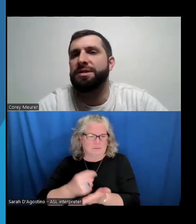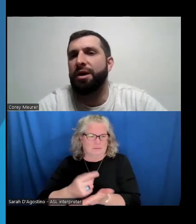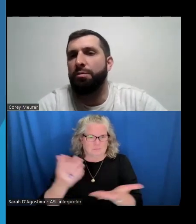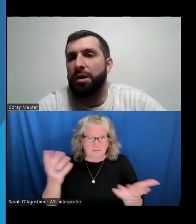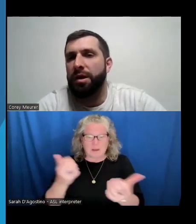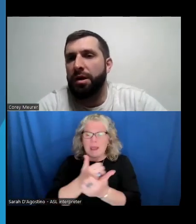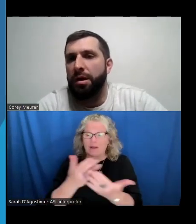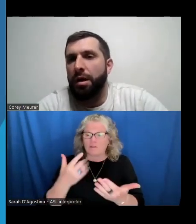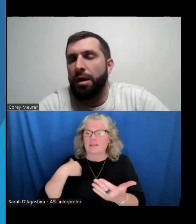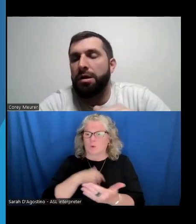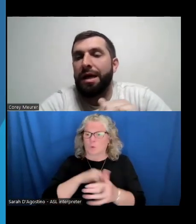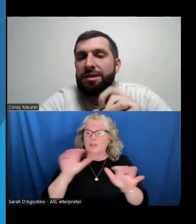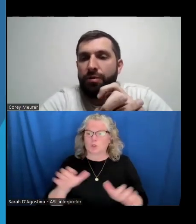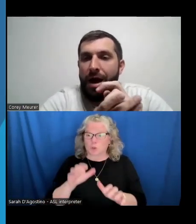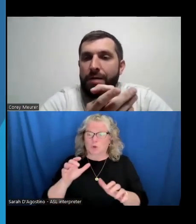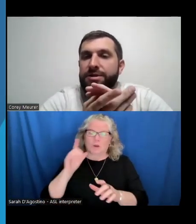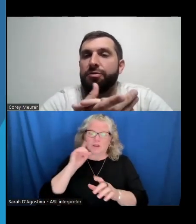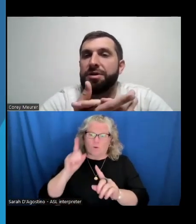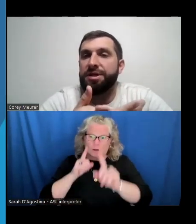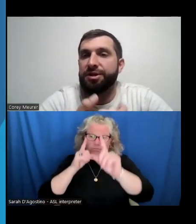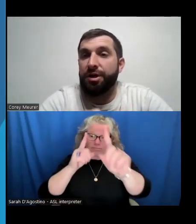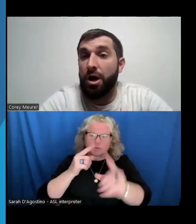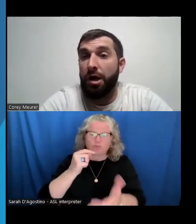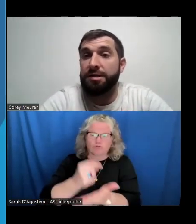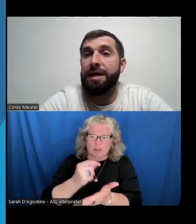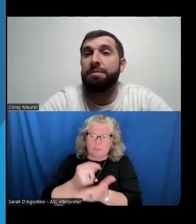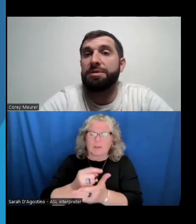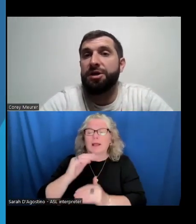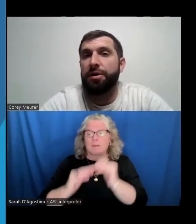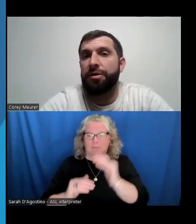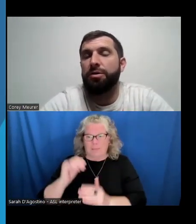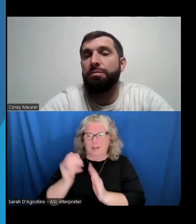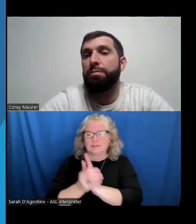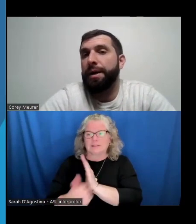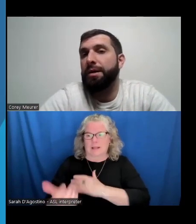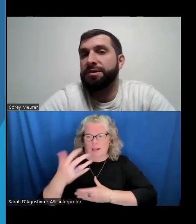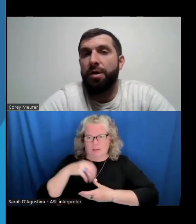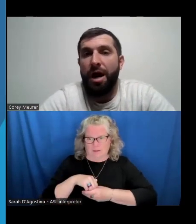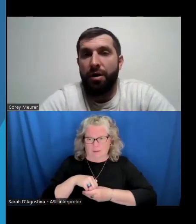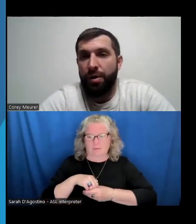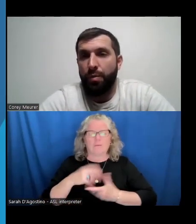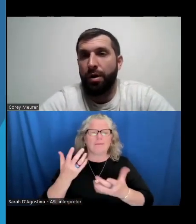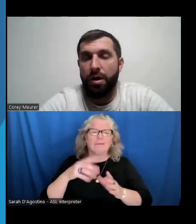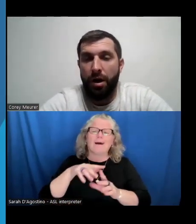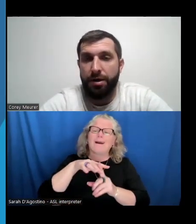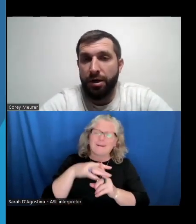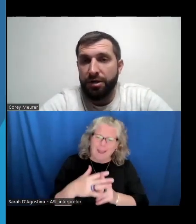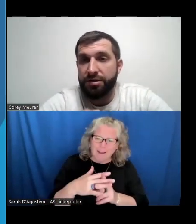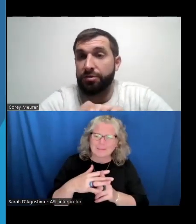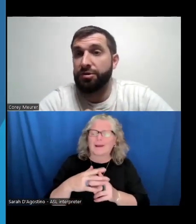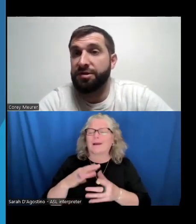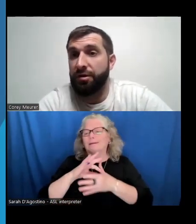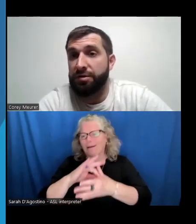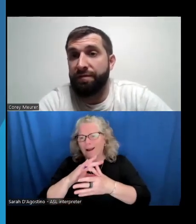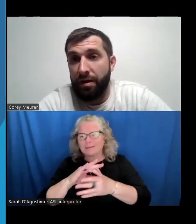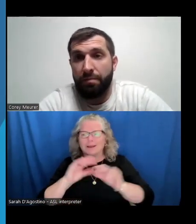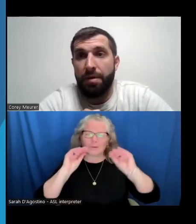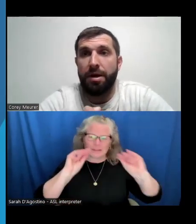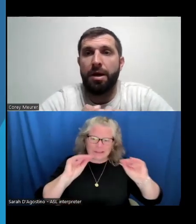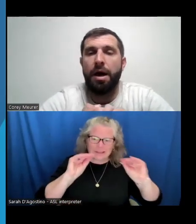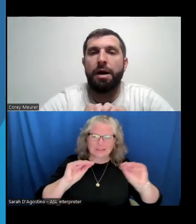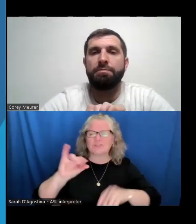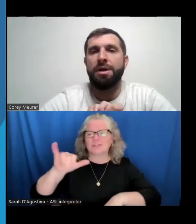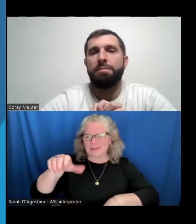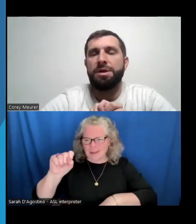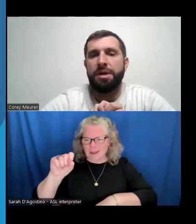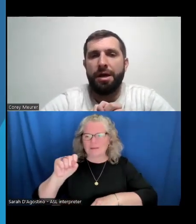of treatment and skill building. Yes, we're absolutely teaching content and material, but also how can we work on social skill